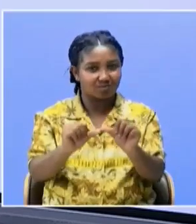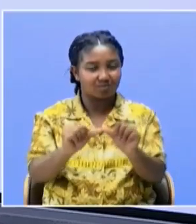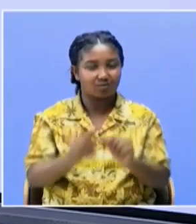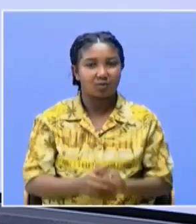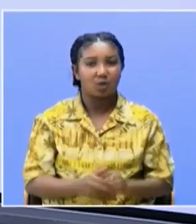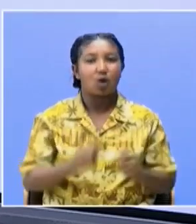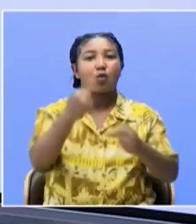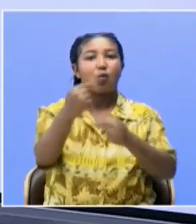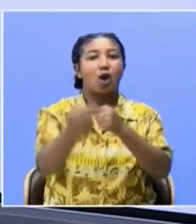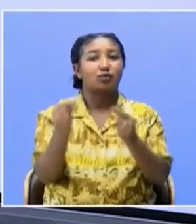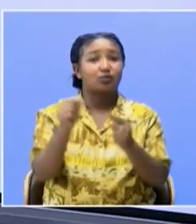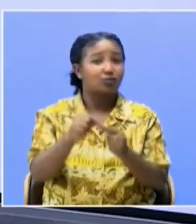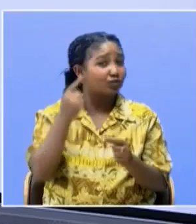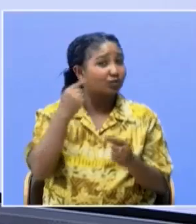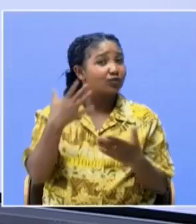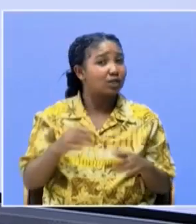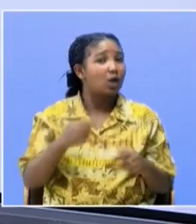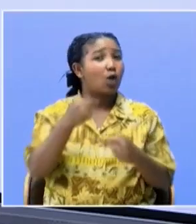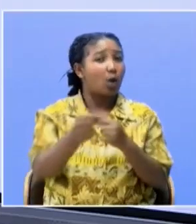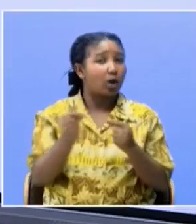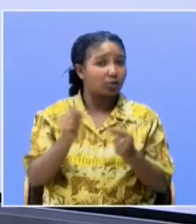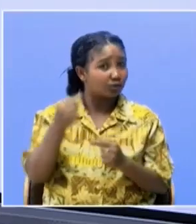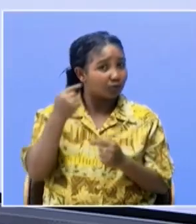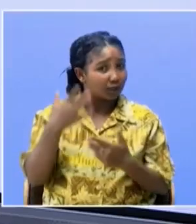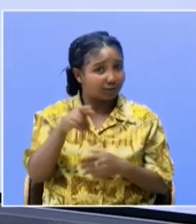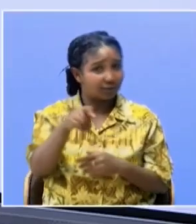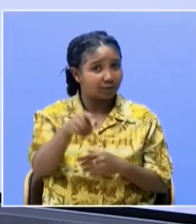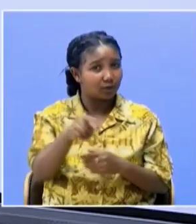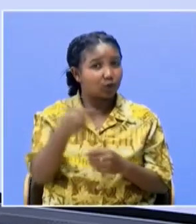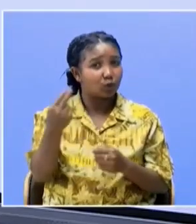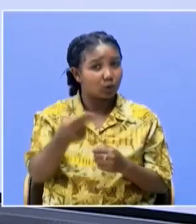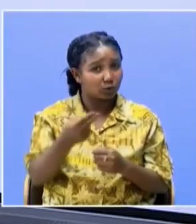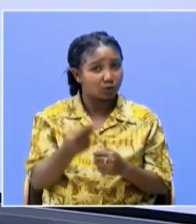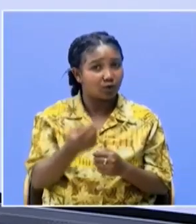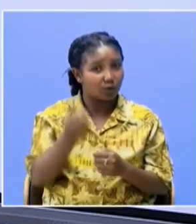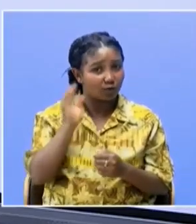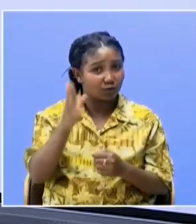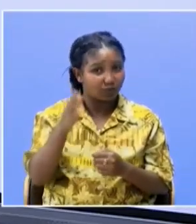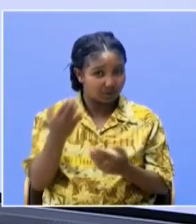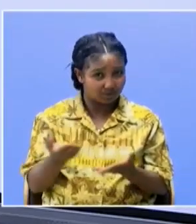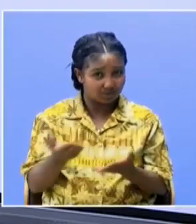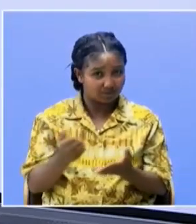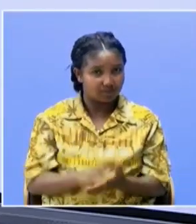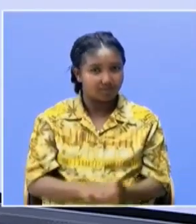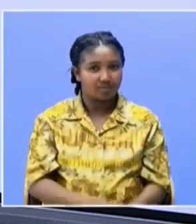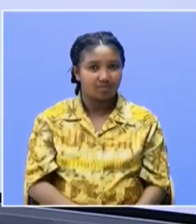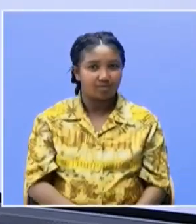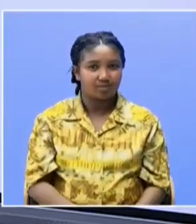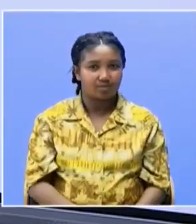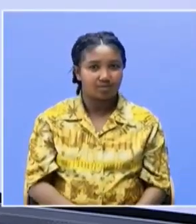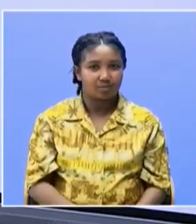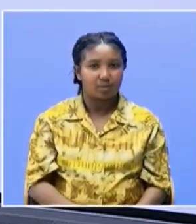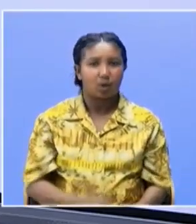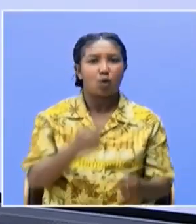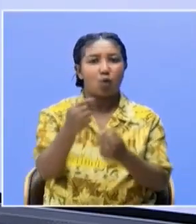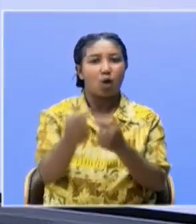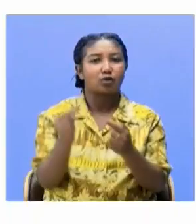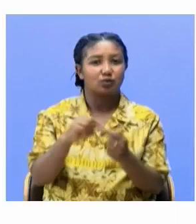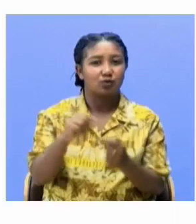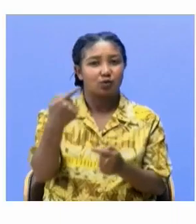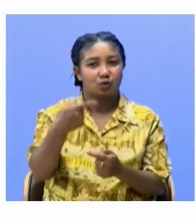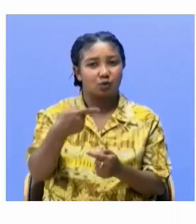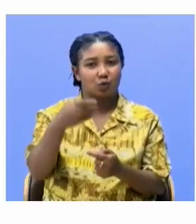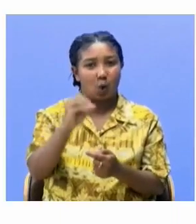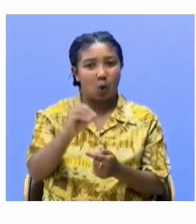to. Have you ever heard about going to use it for a future? Yes? Going to.